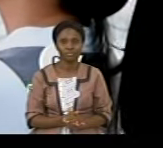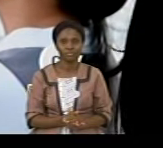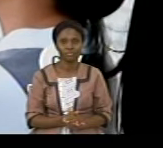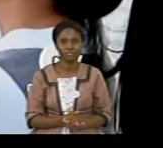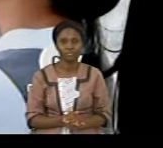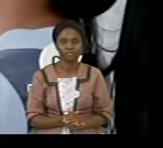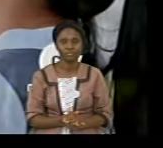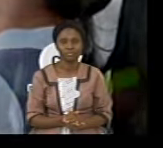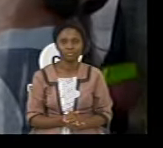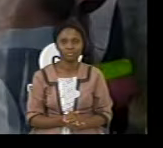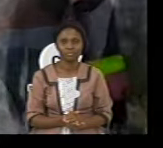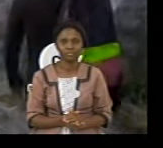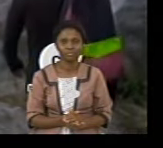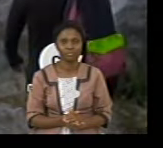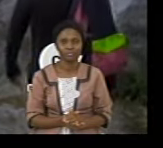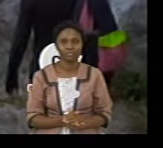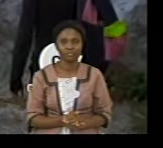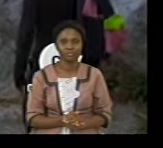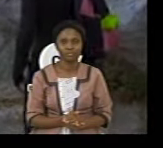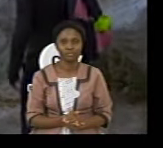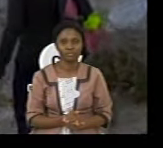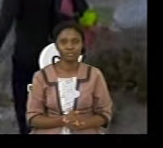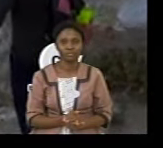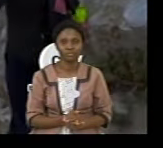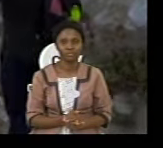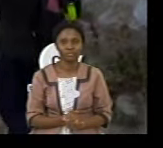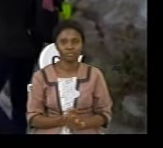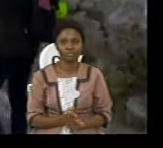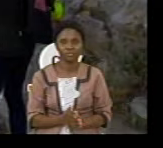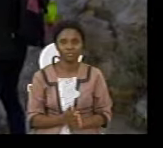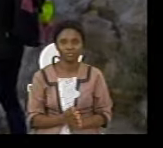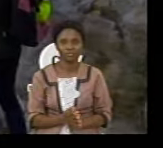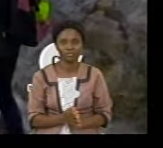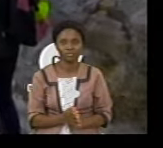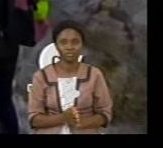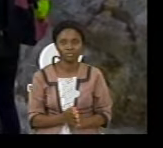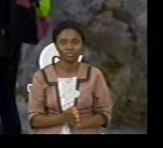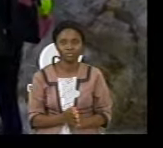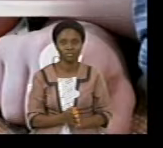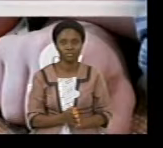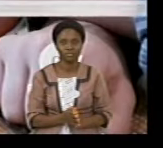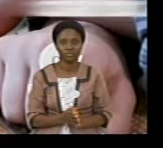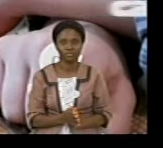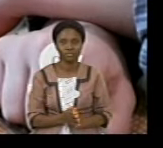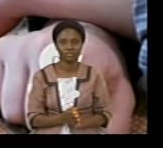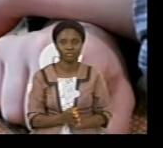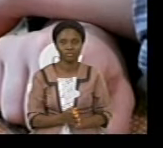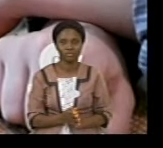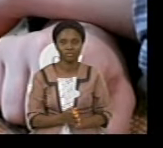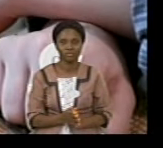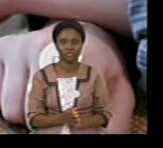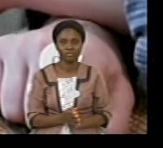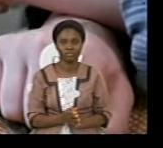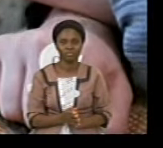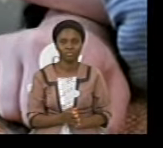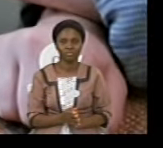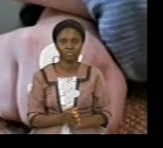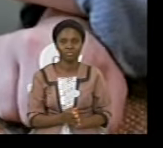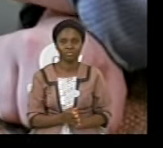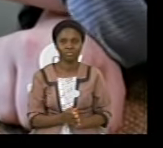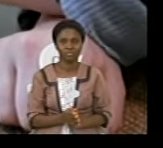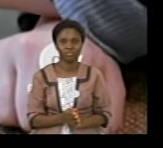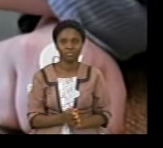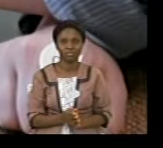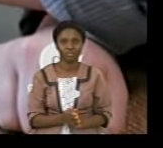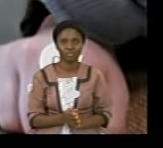salvation, His call to come home and to experience His precious love. That call comes with a great